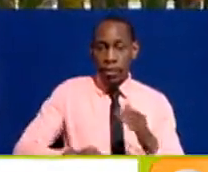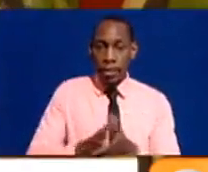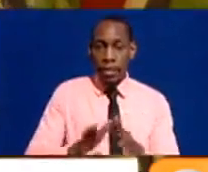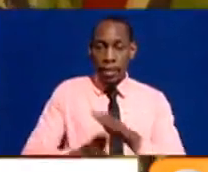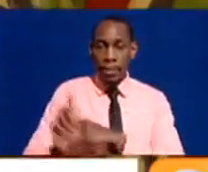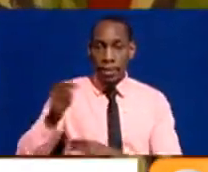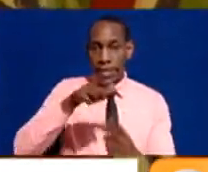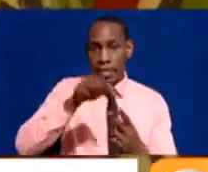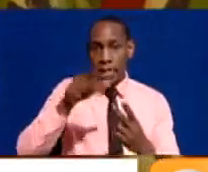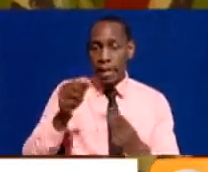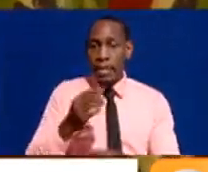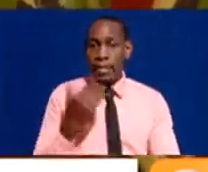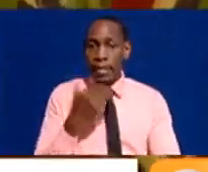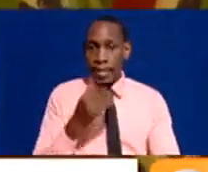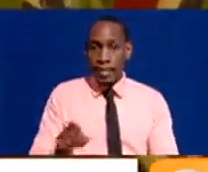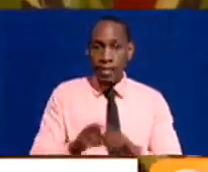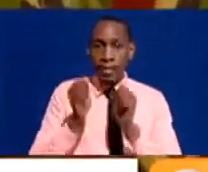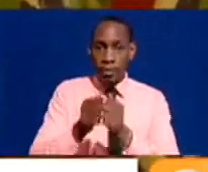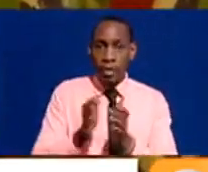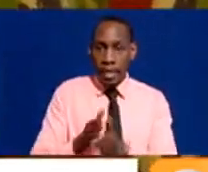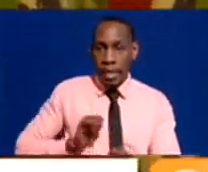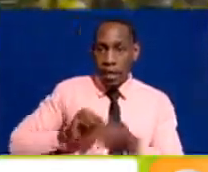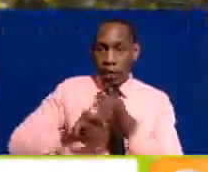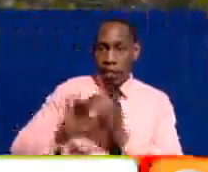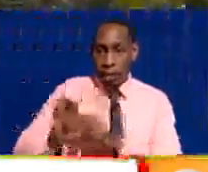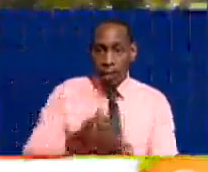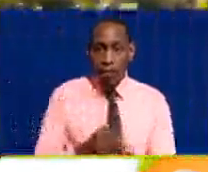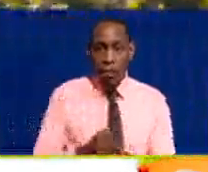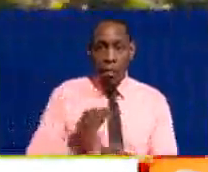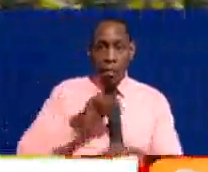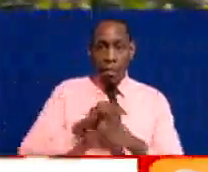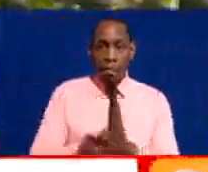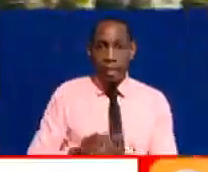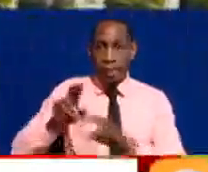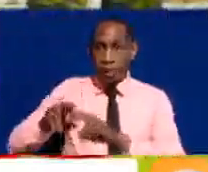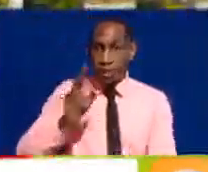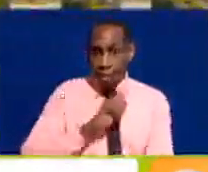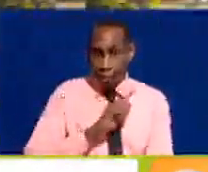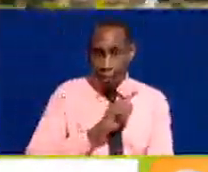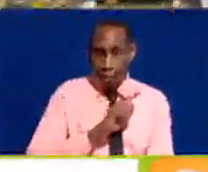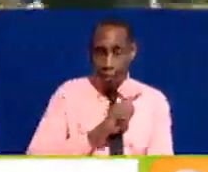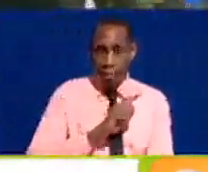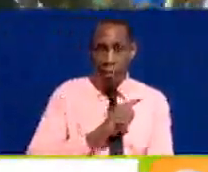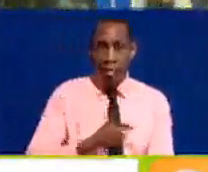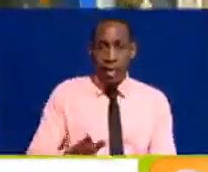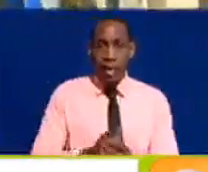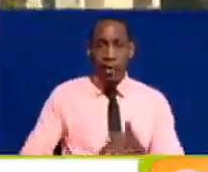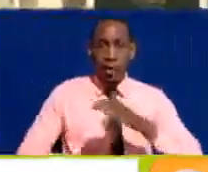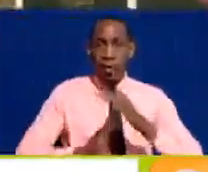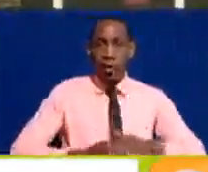President-elect Rigathi Gachagua, who will be accompanied by his wife. Once they take their position, the man of the